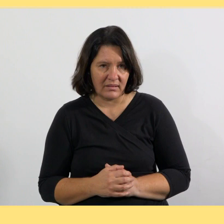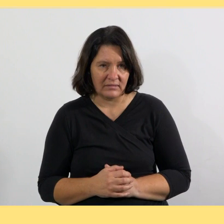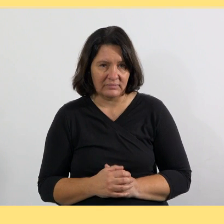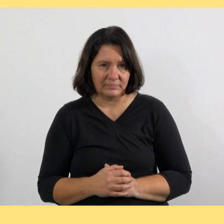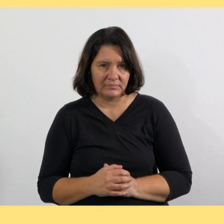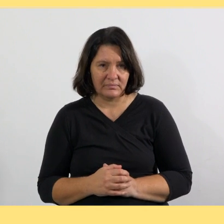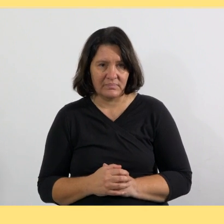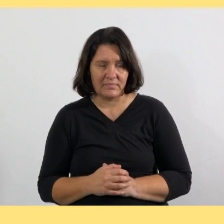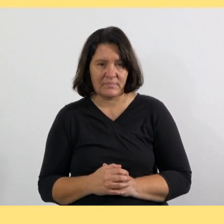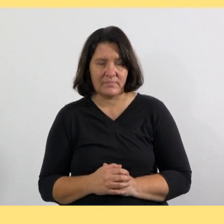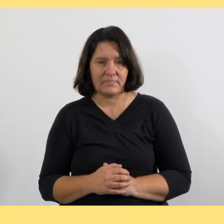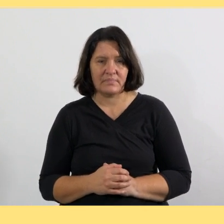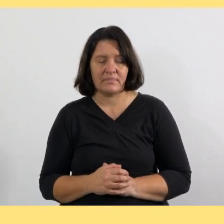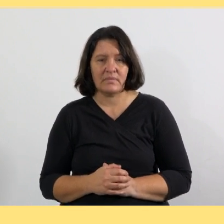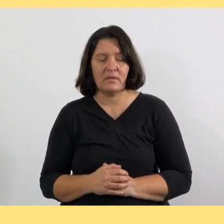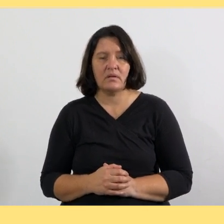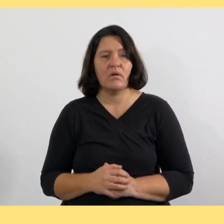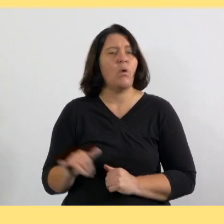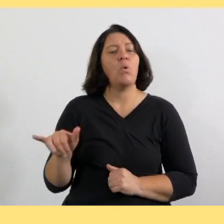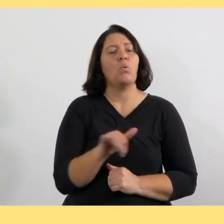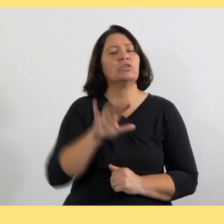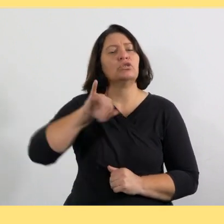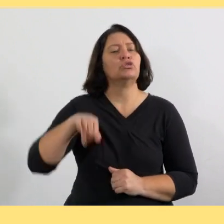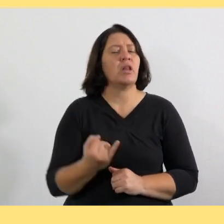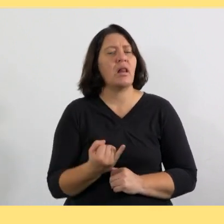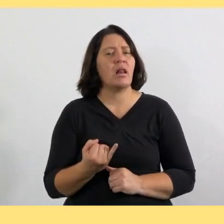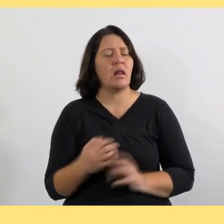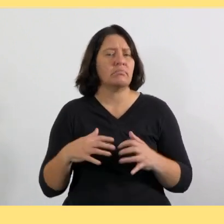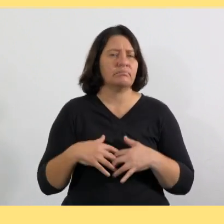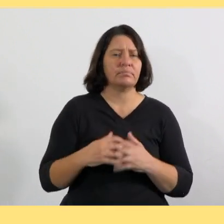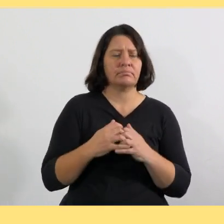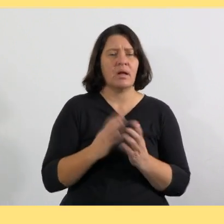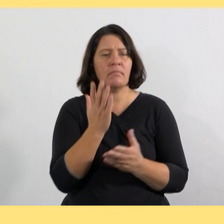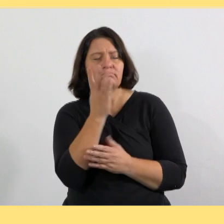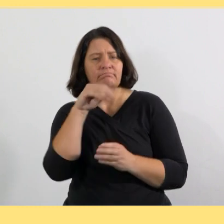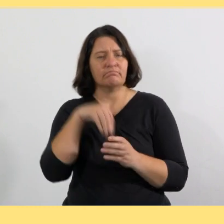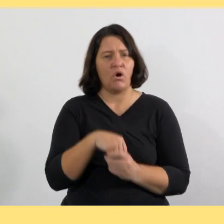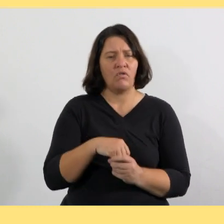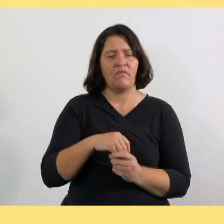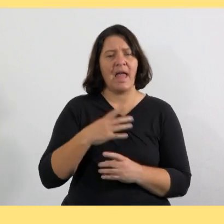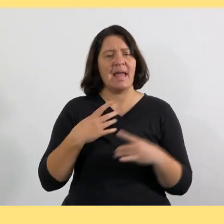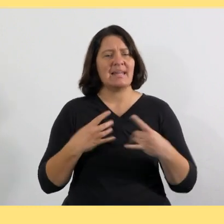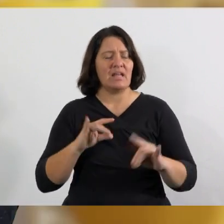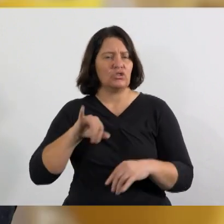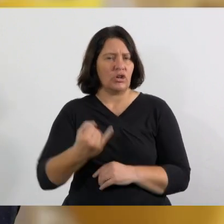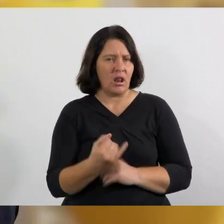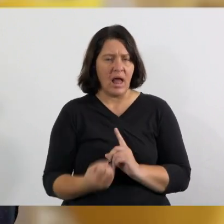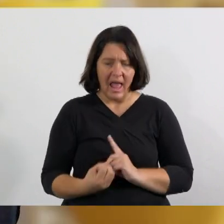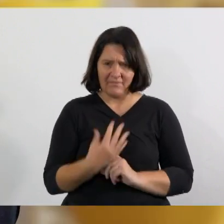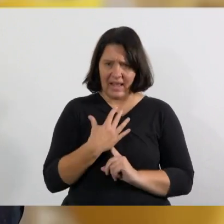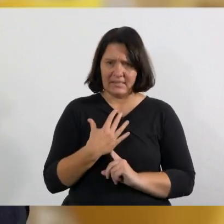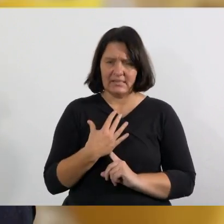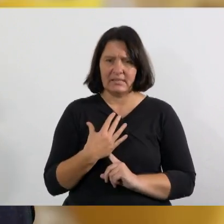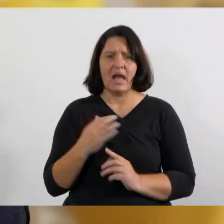journals. Let us look at our cash journals. Which journals will form part of the cash journals that affect